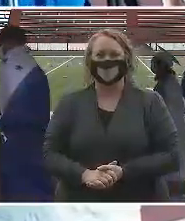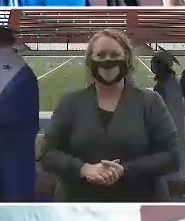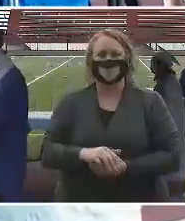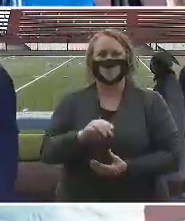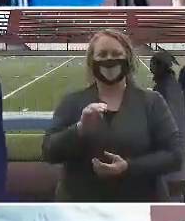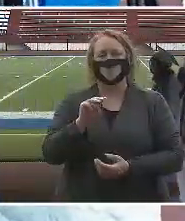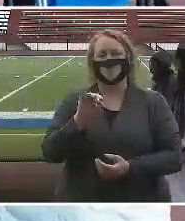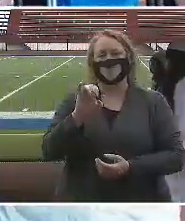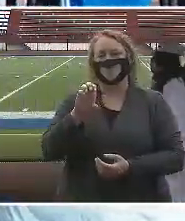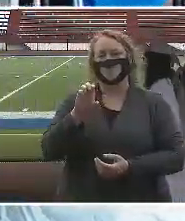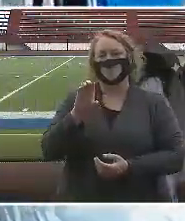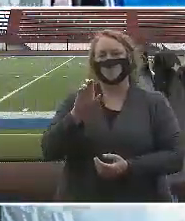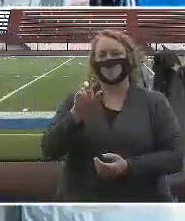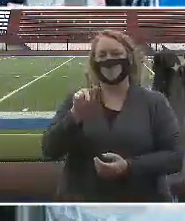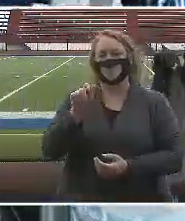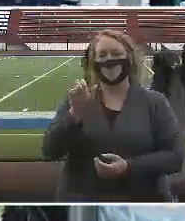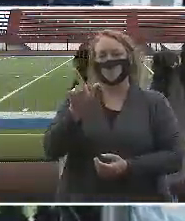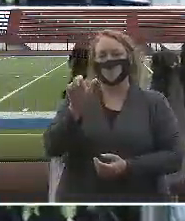Michaelo Nikichuk.